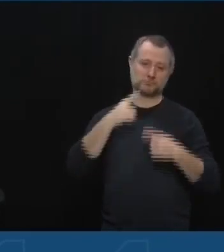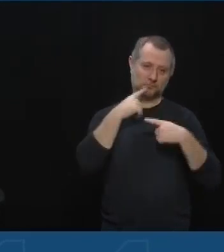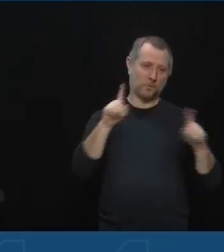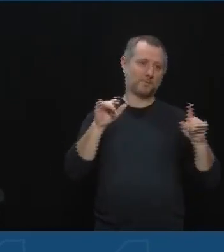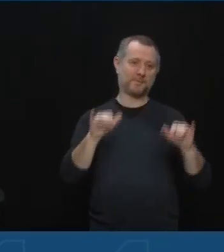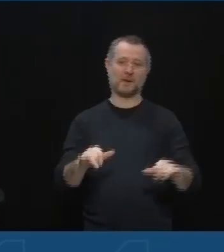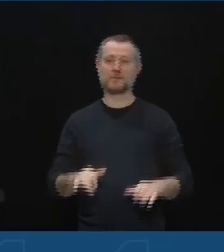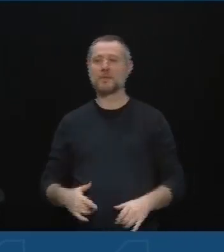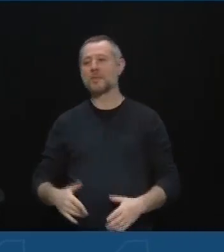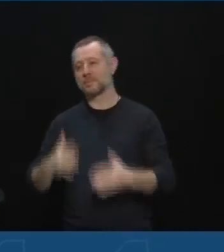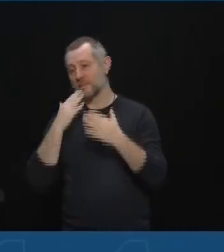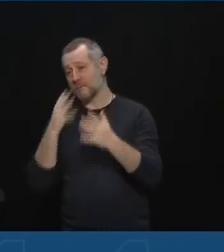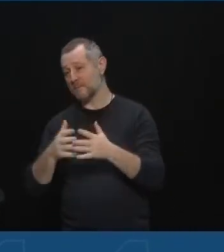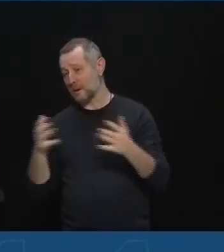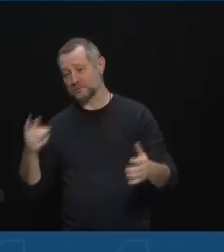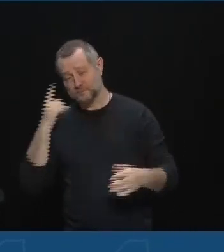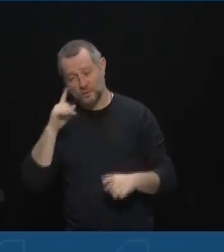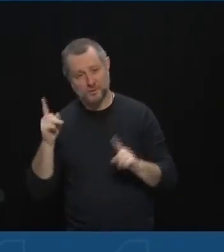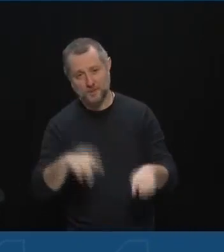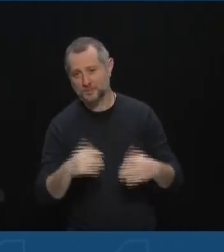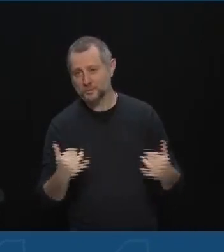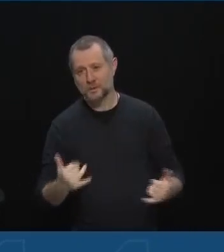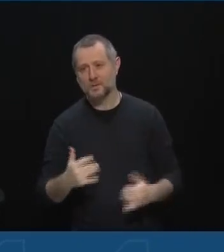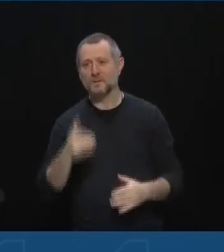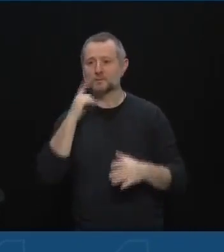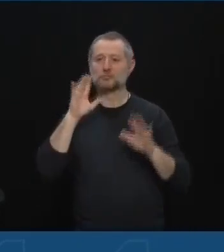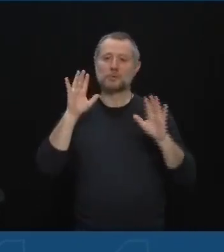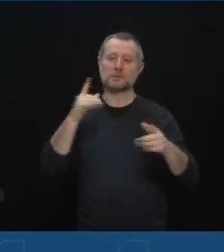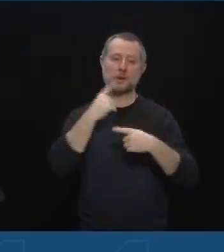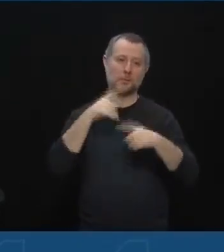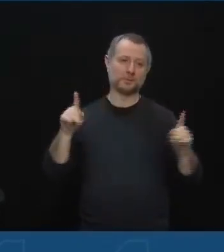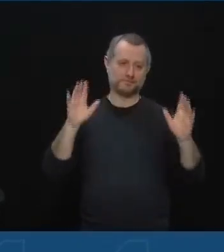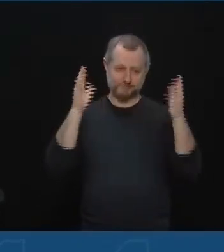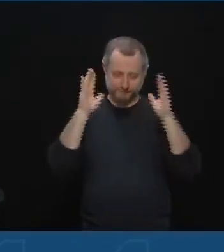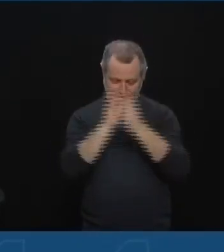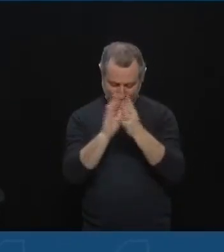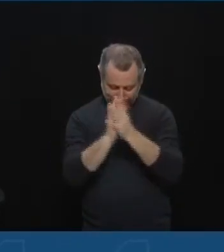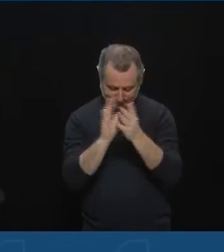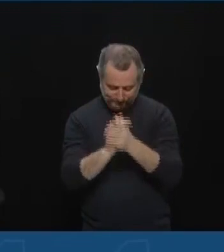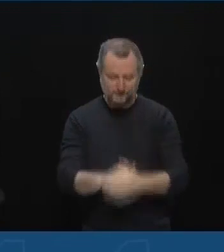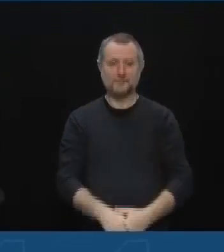Thank you so much for coming, and thank you so much for this great announcement.